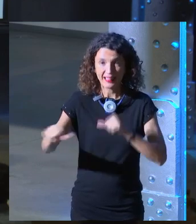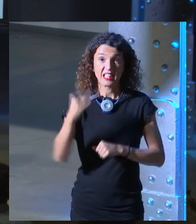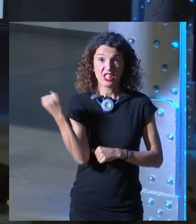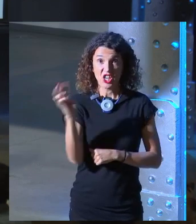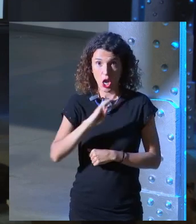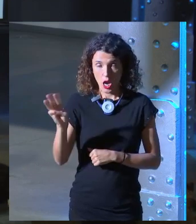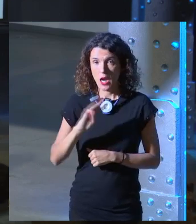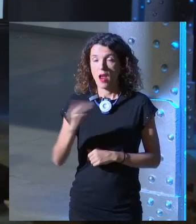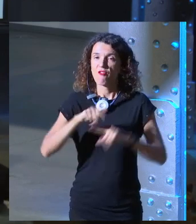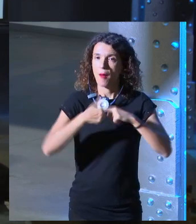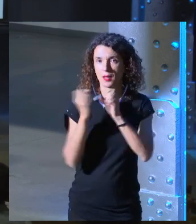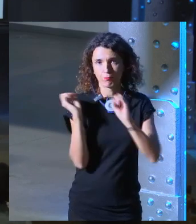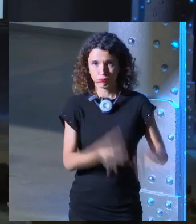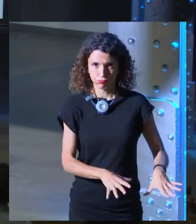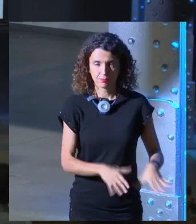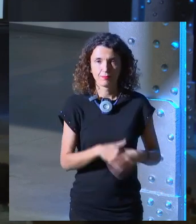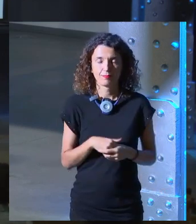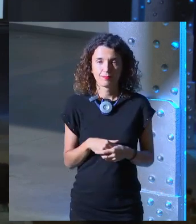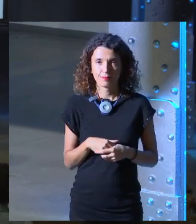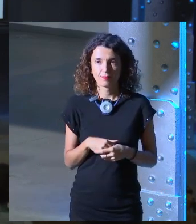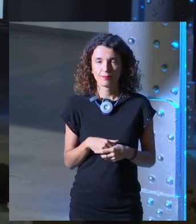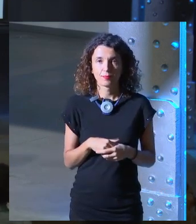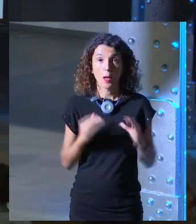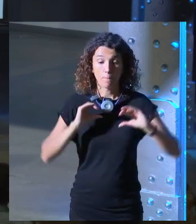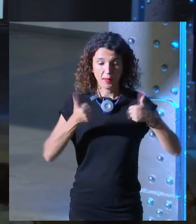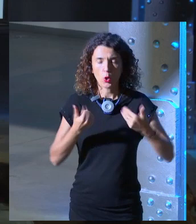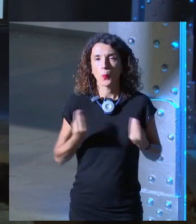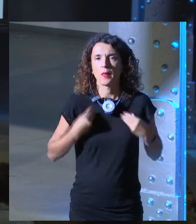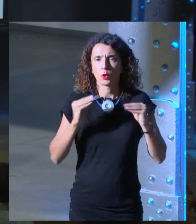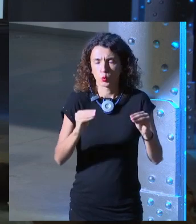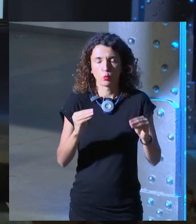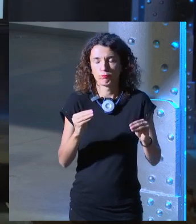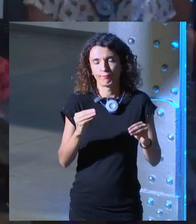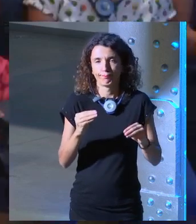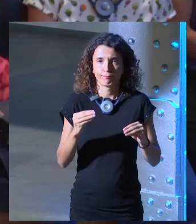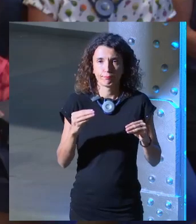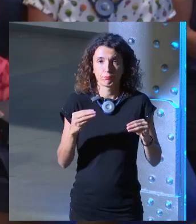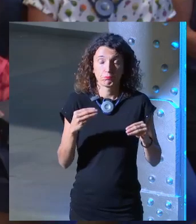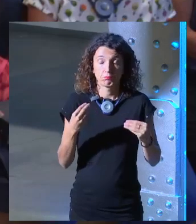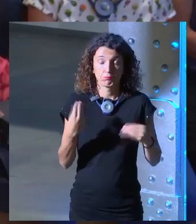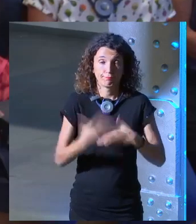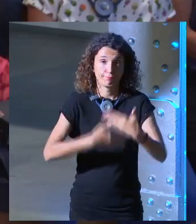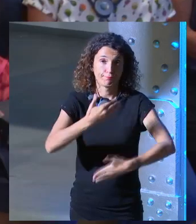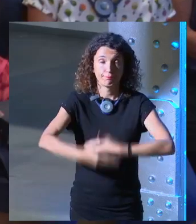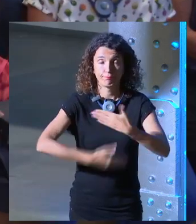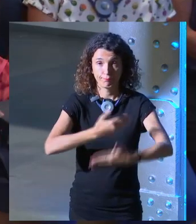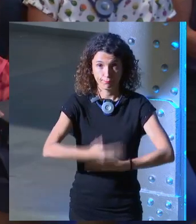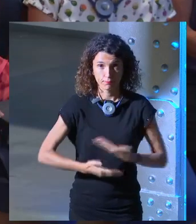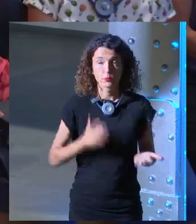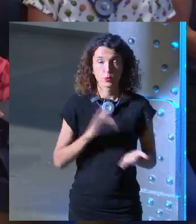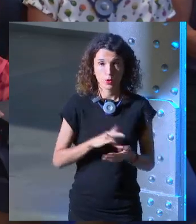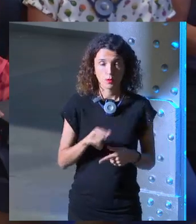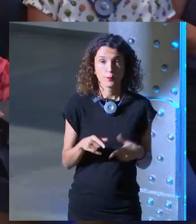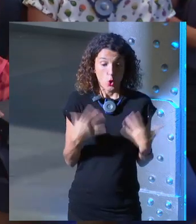That was the turning point when she left that wrong cradle. And this is when she started to live her life.